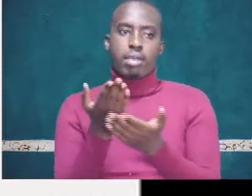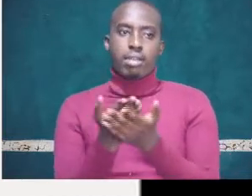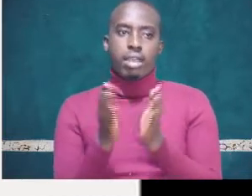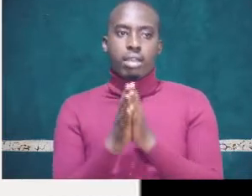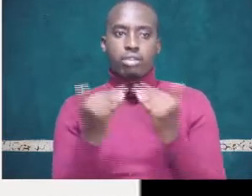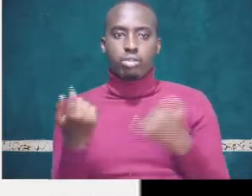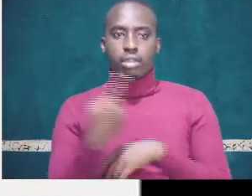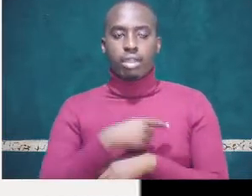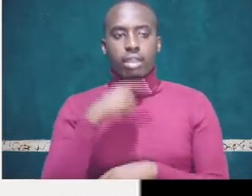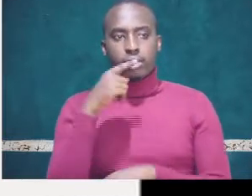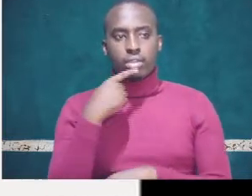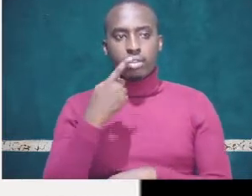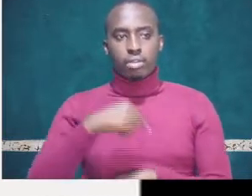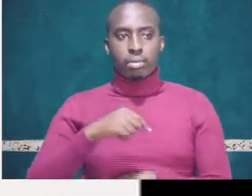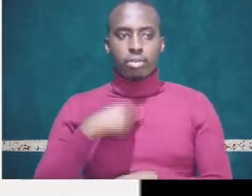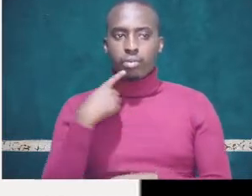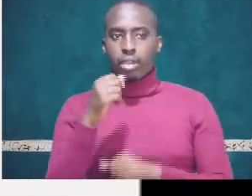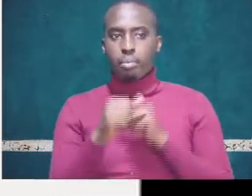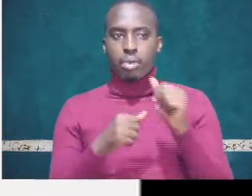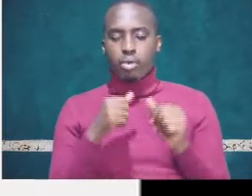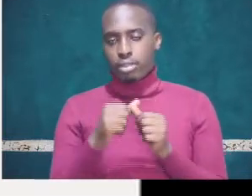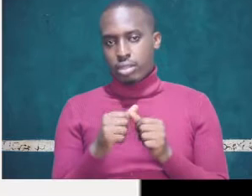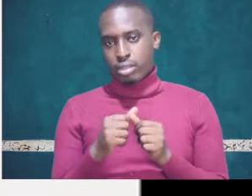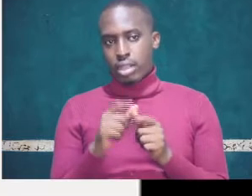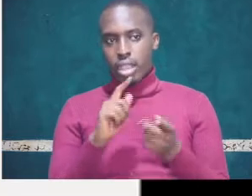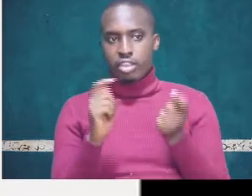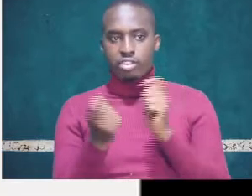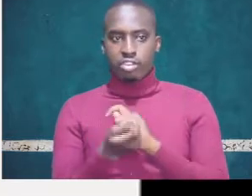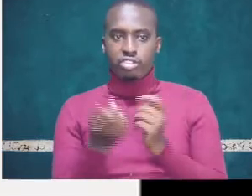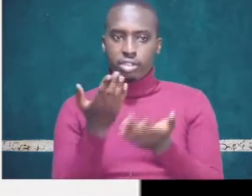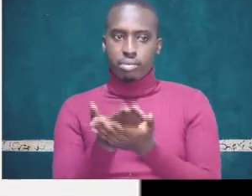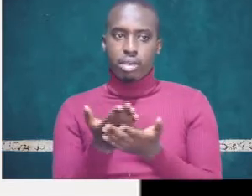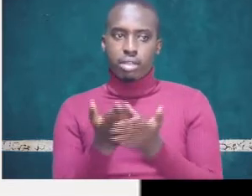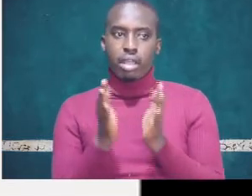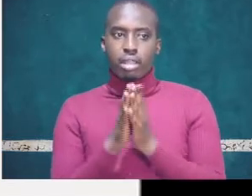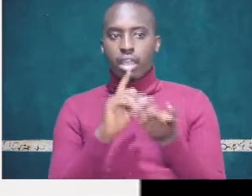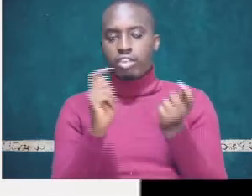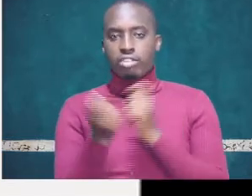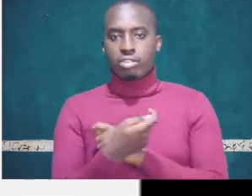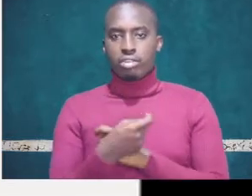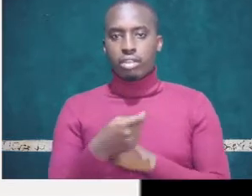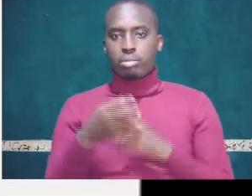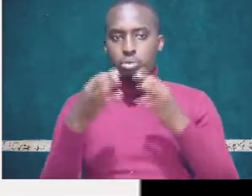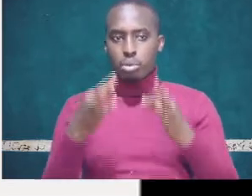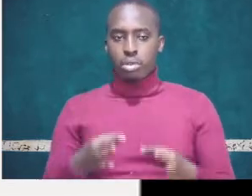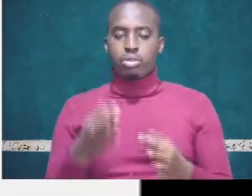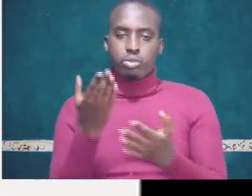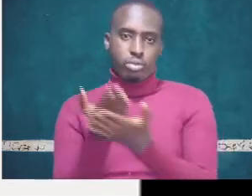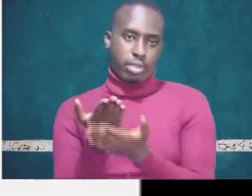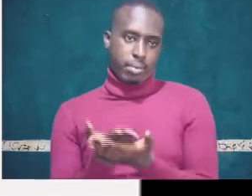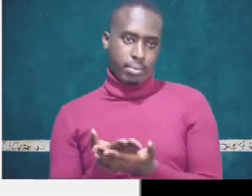lesson we are going to talk about a change in demand and a change in quantity